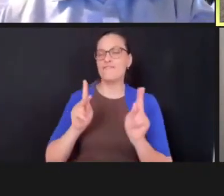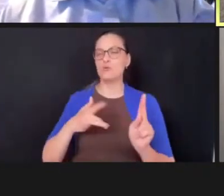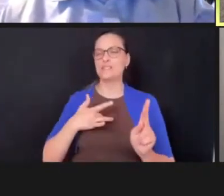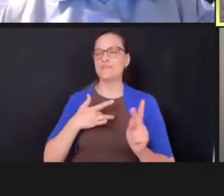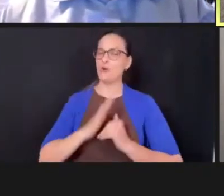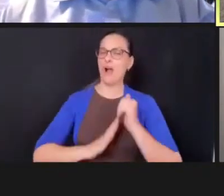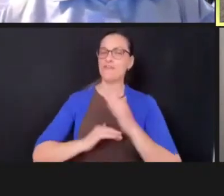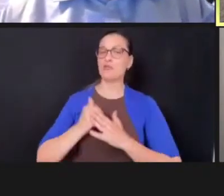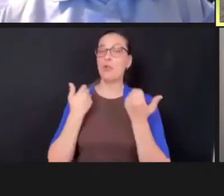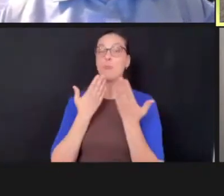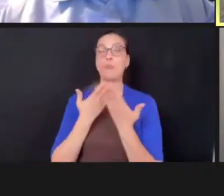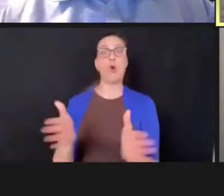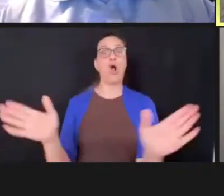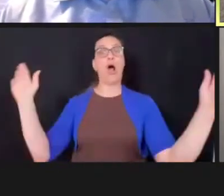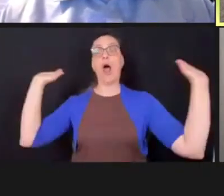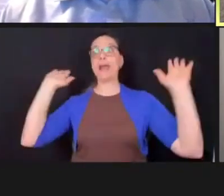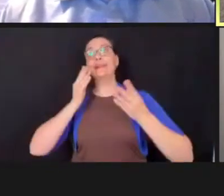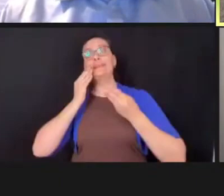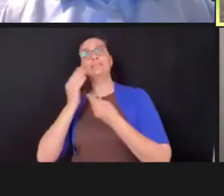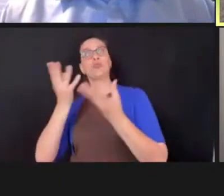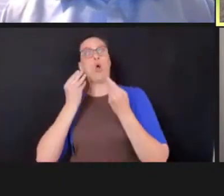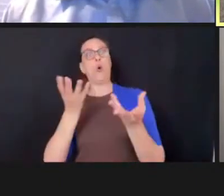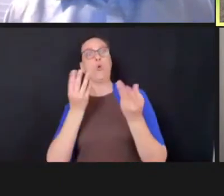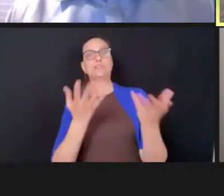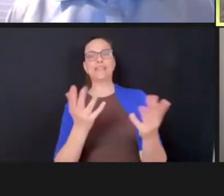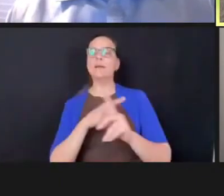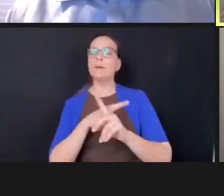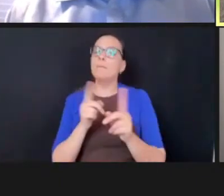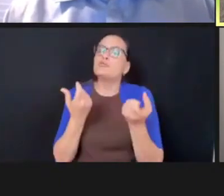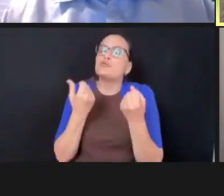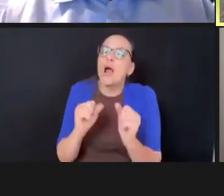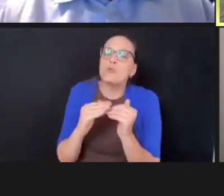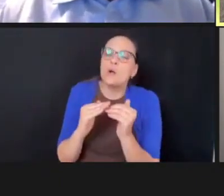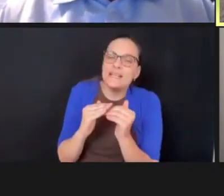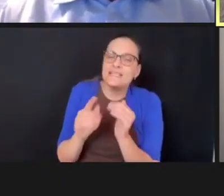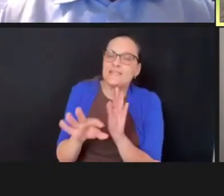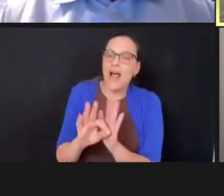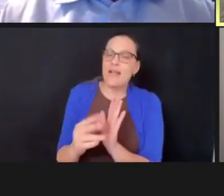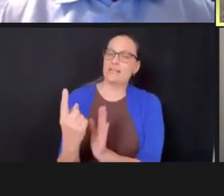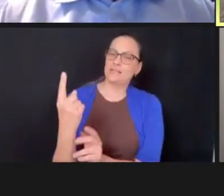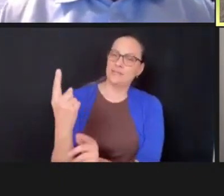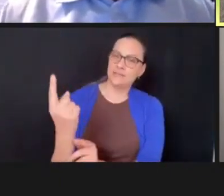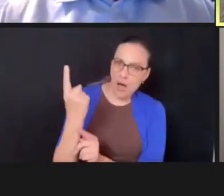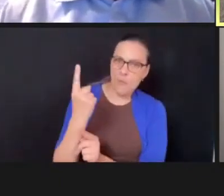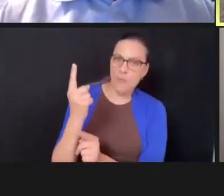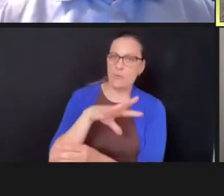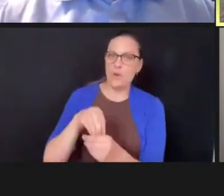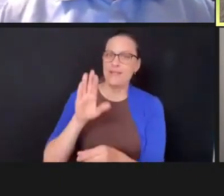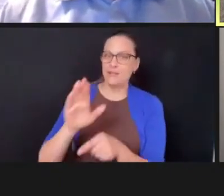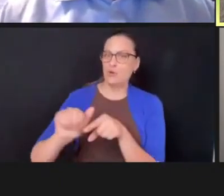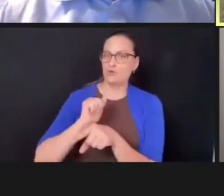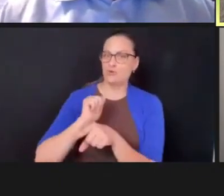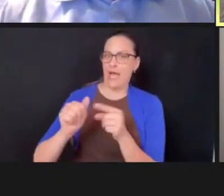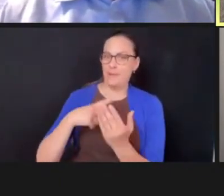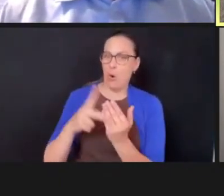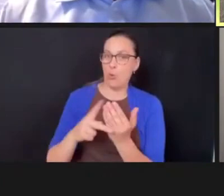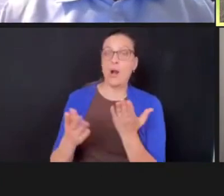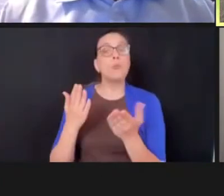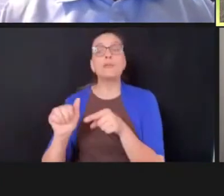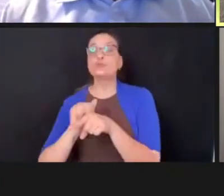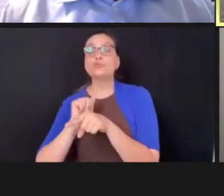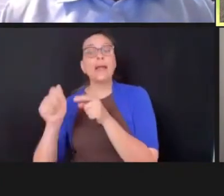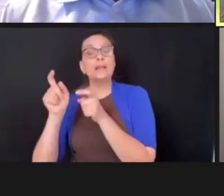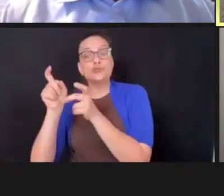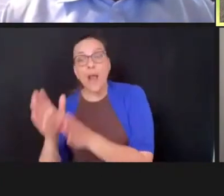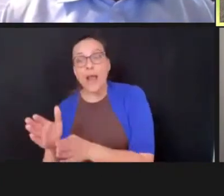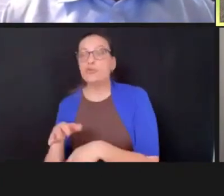broadly, but trying to at least find someone within your training program, whether it's the training director or your faculty